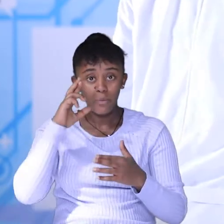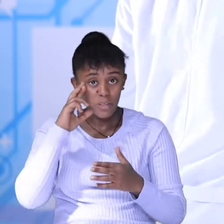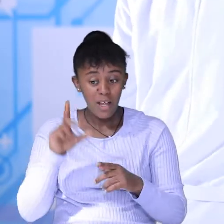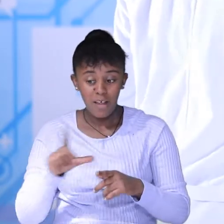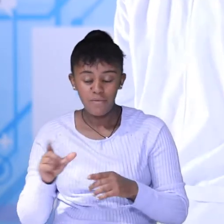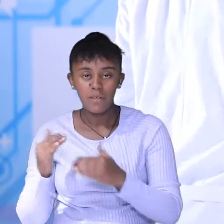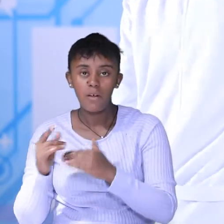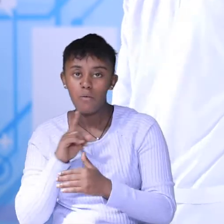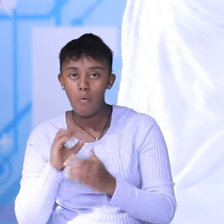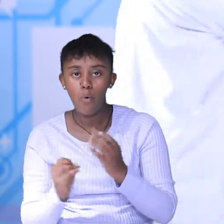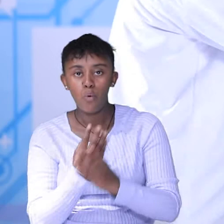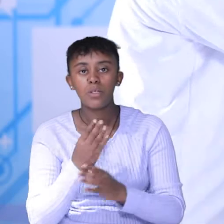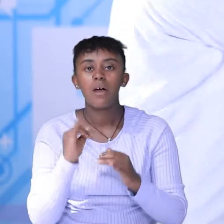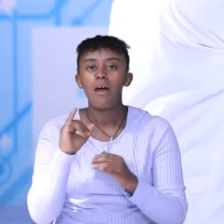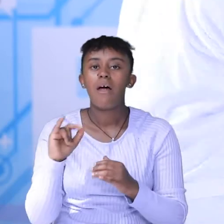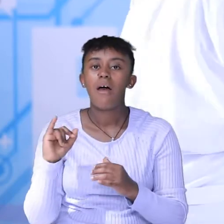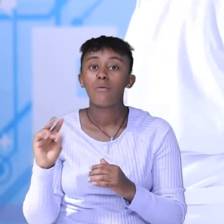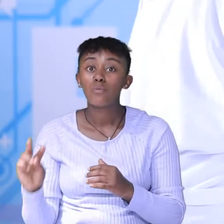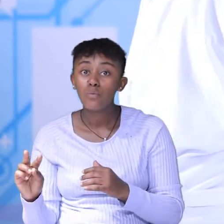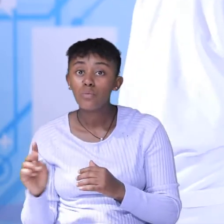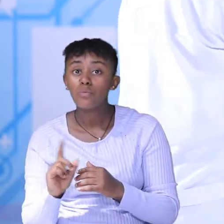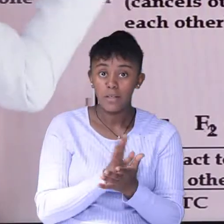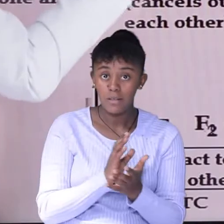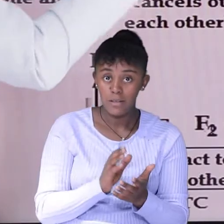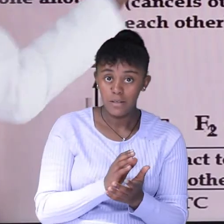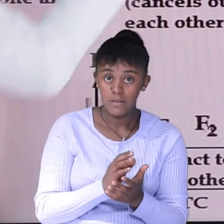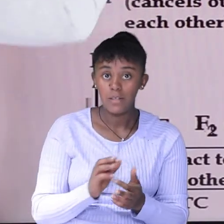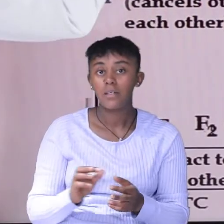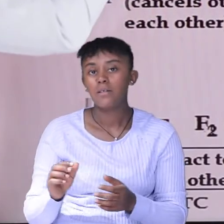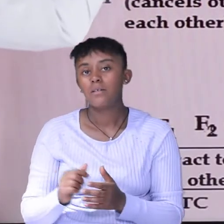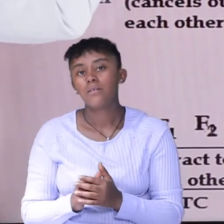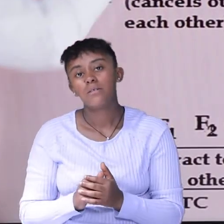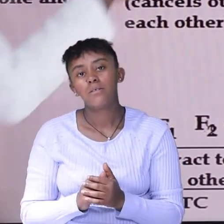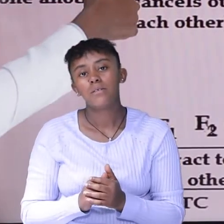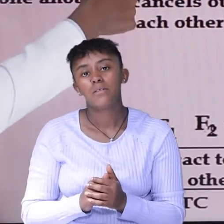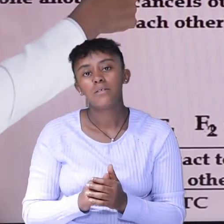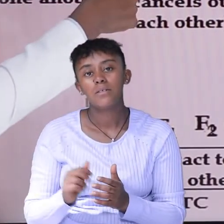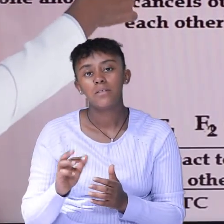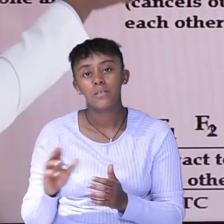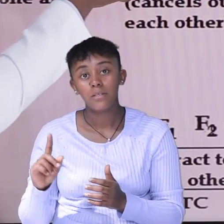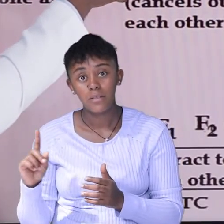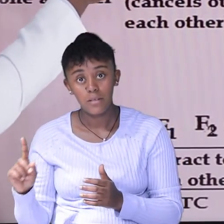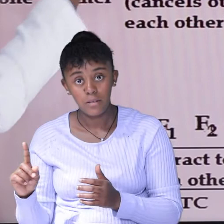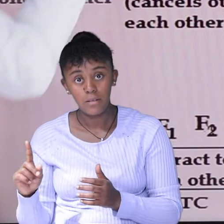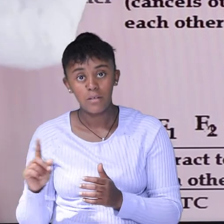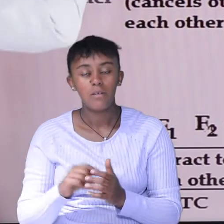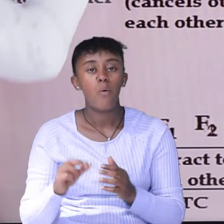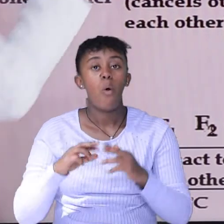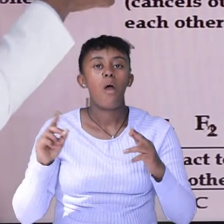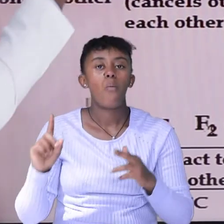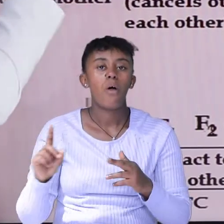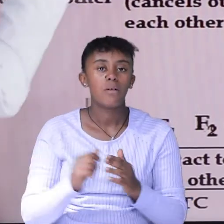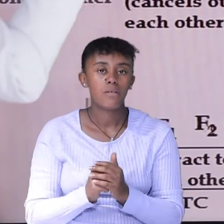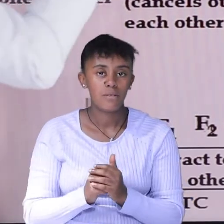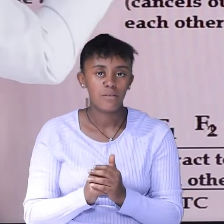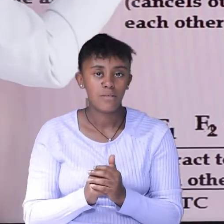magnetic field produced by current I2 is out of the page. The right side of wire 1, the magnetic field produced by